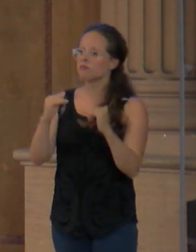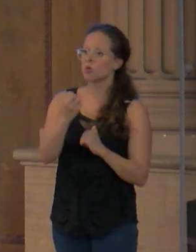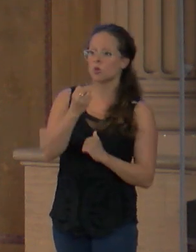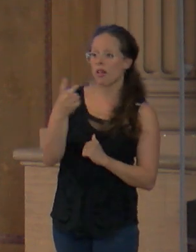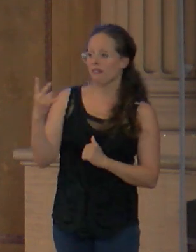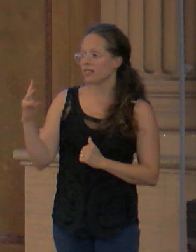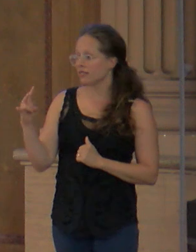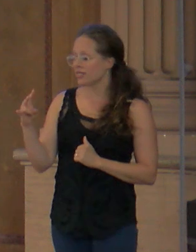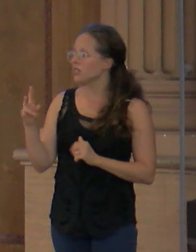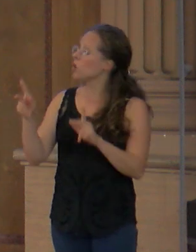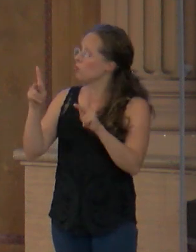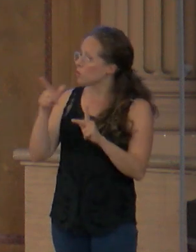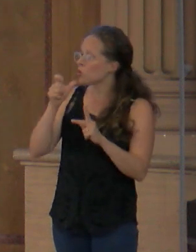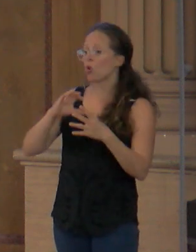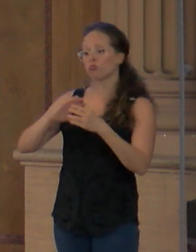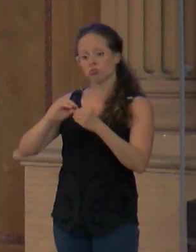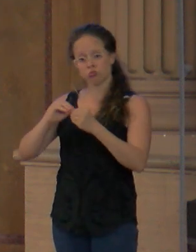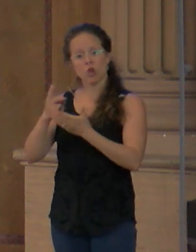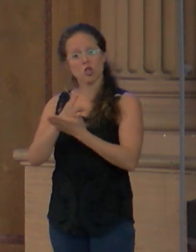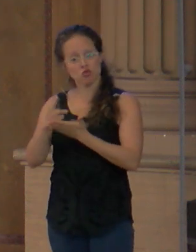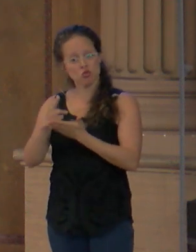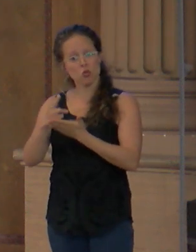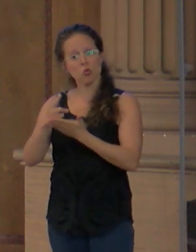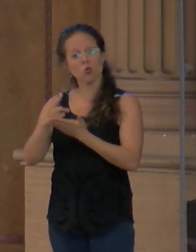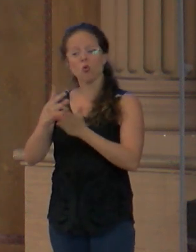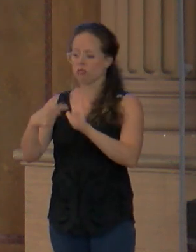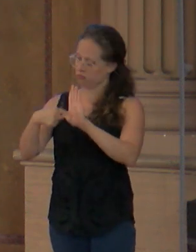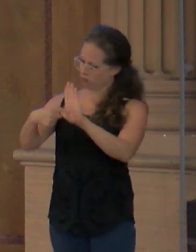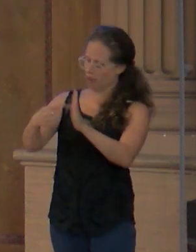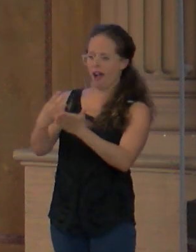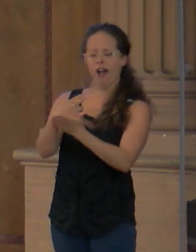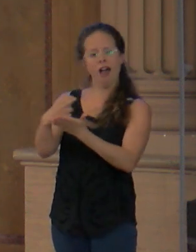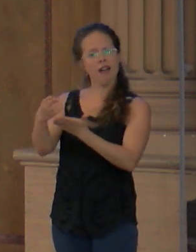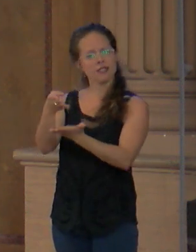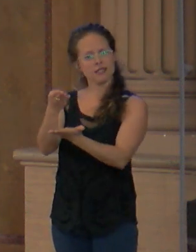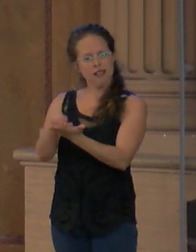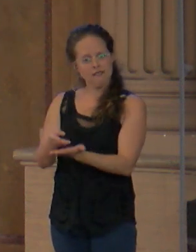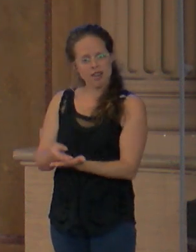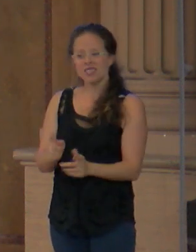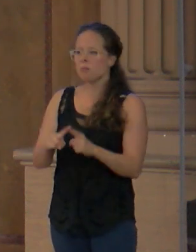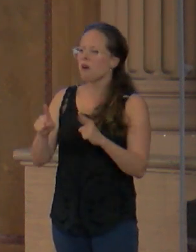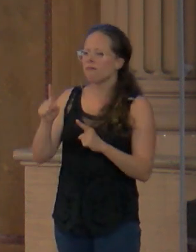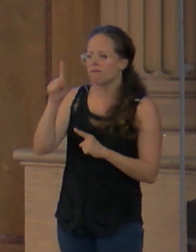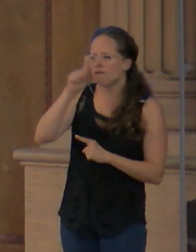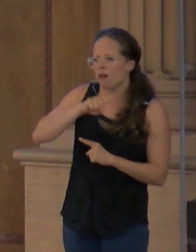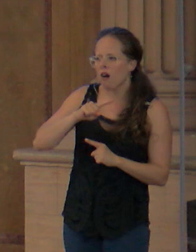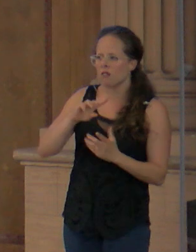whoever speaks the truth gives honest evidence, but a false witness utters deceit.